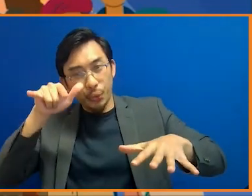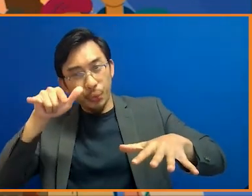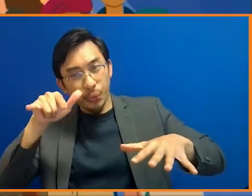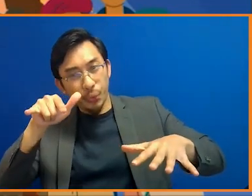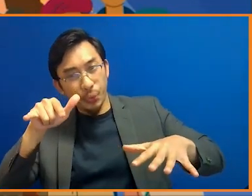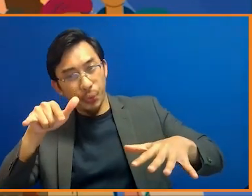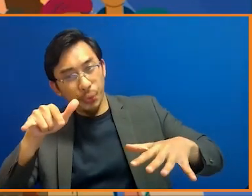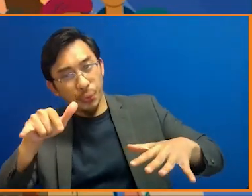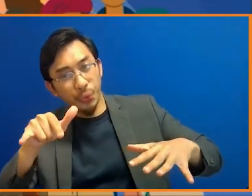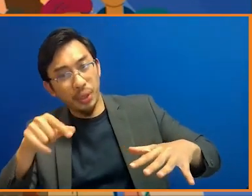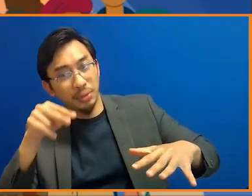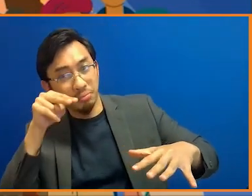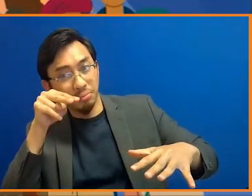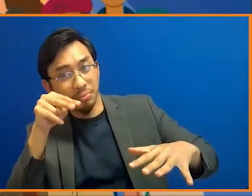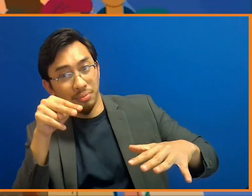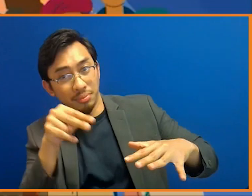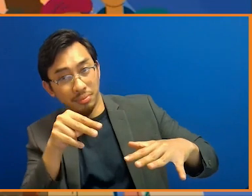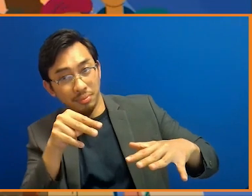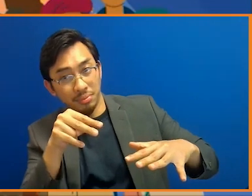it's only have